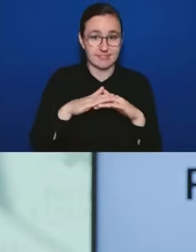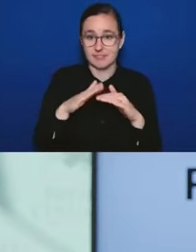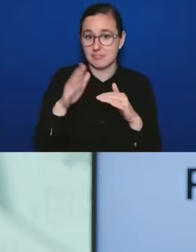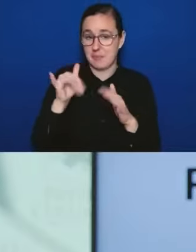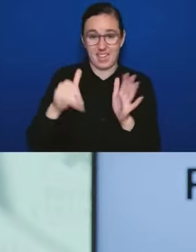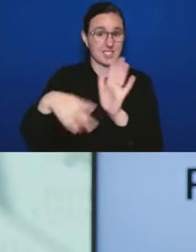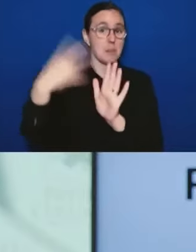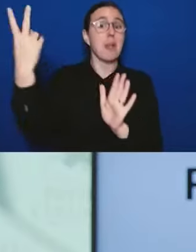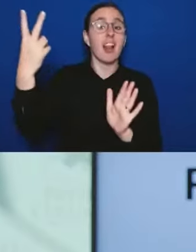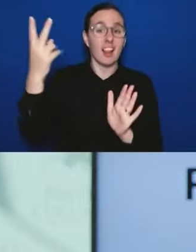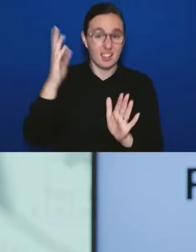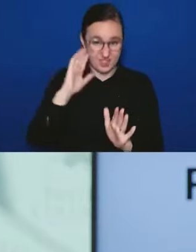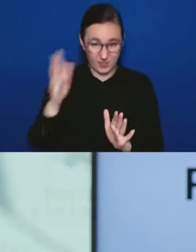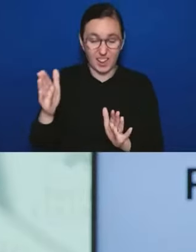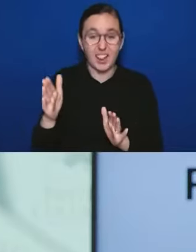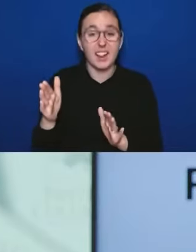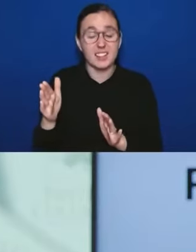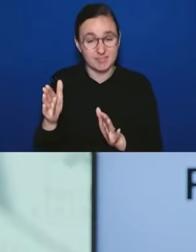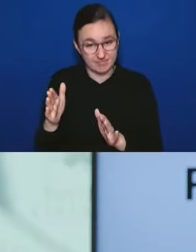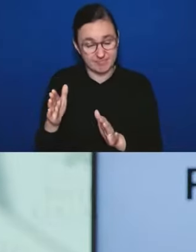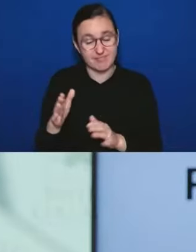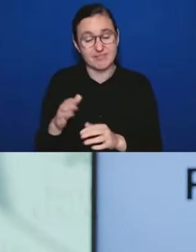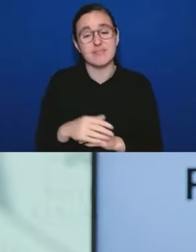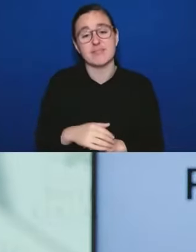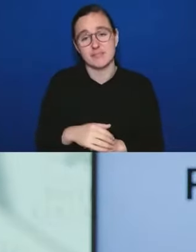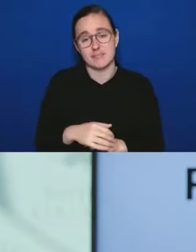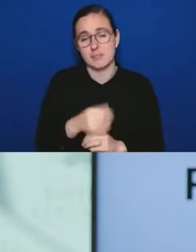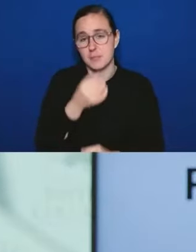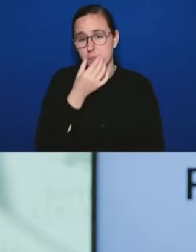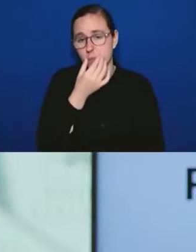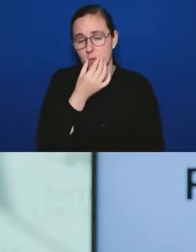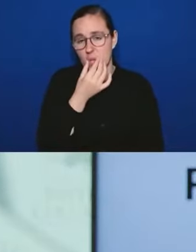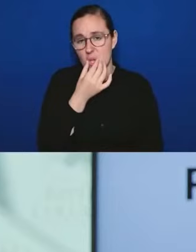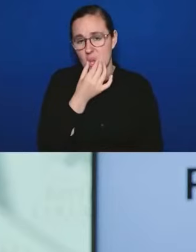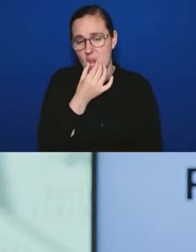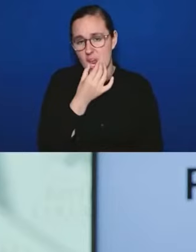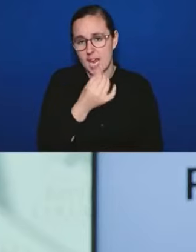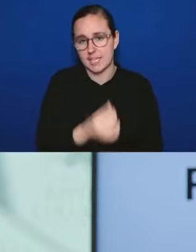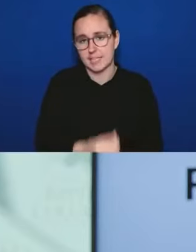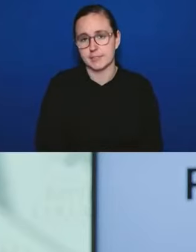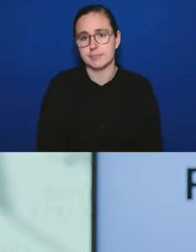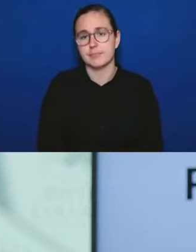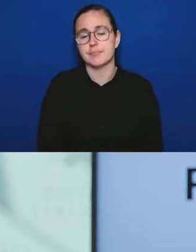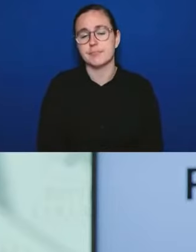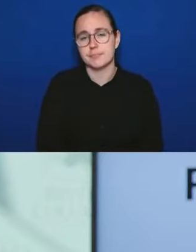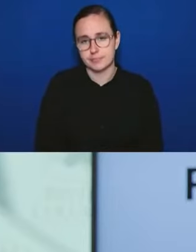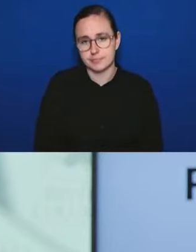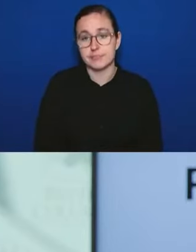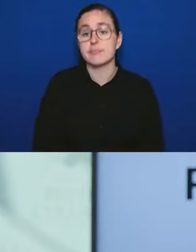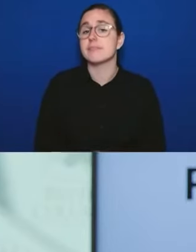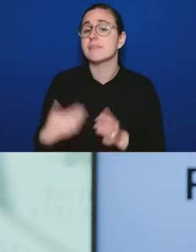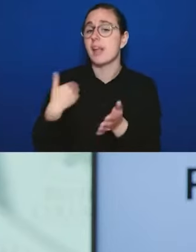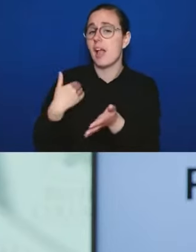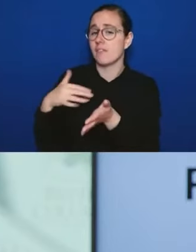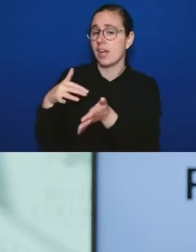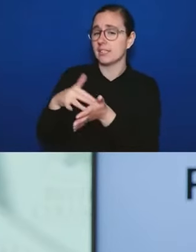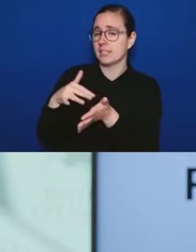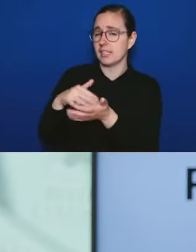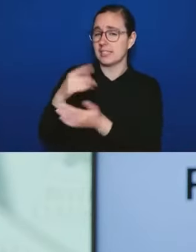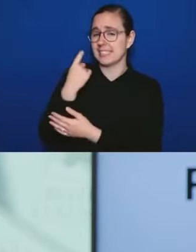cancer cases. BC, there was a study not long ago, has the third highest life expectancy in the world after